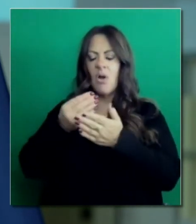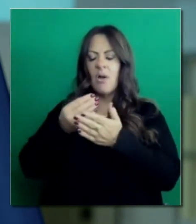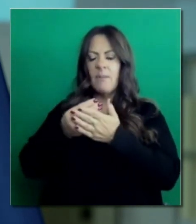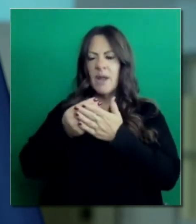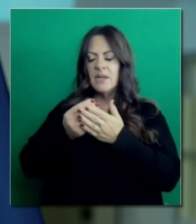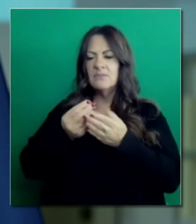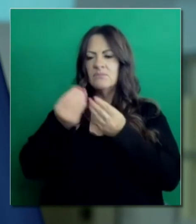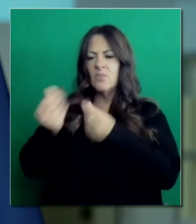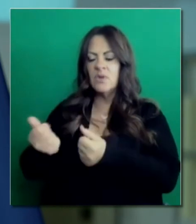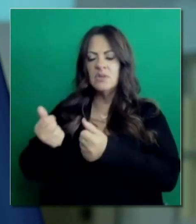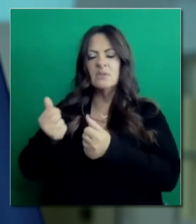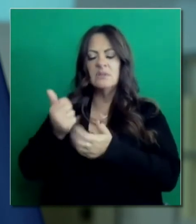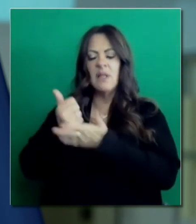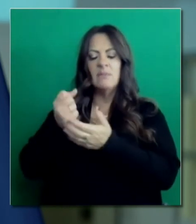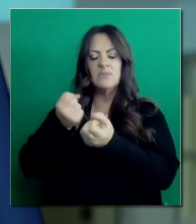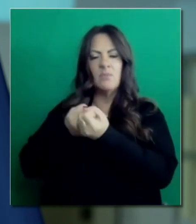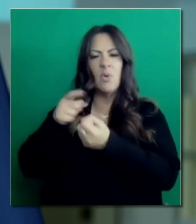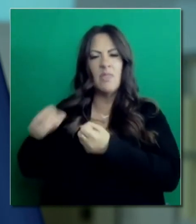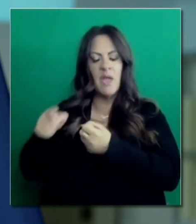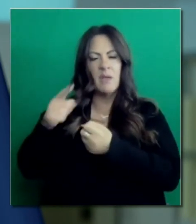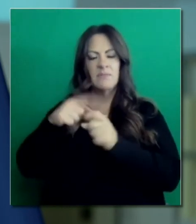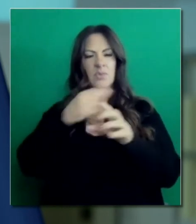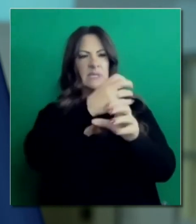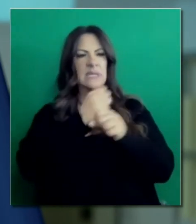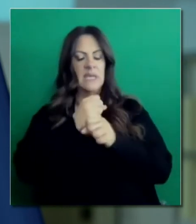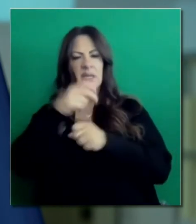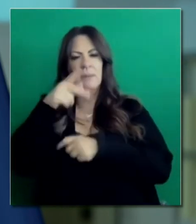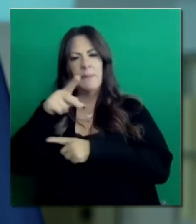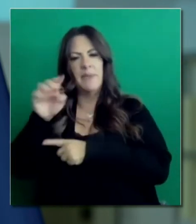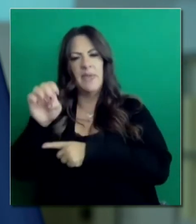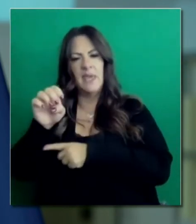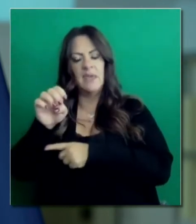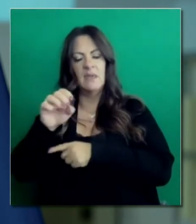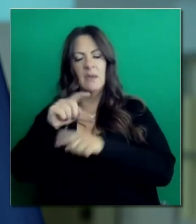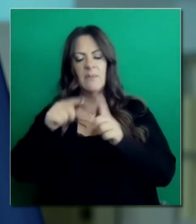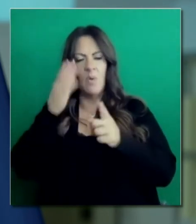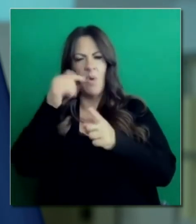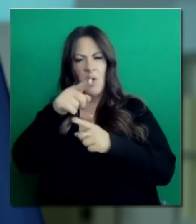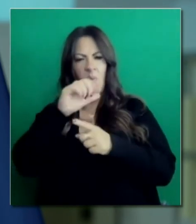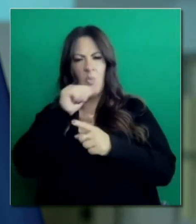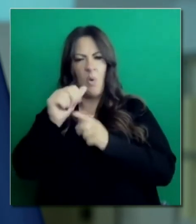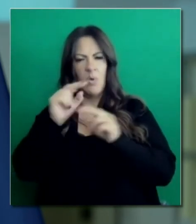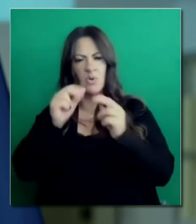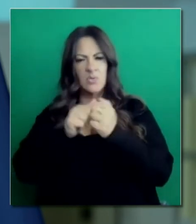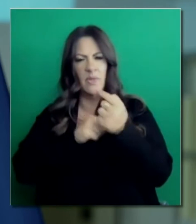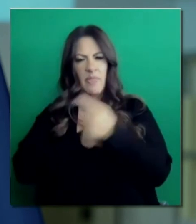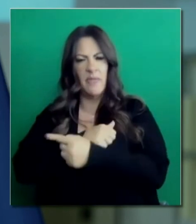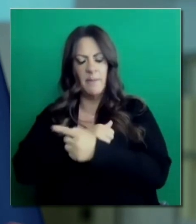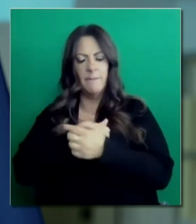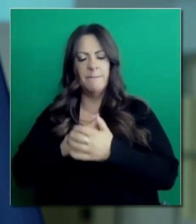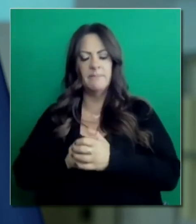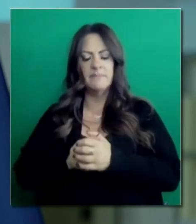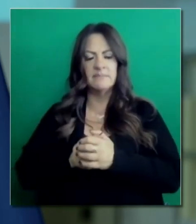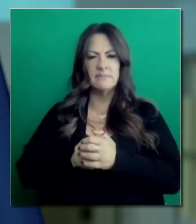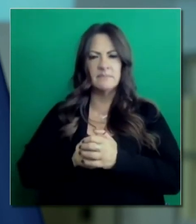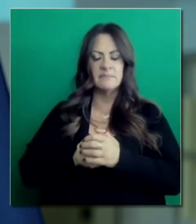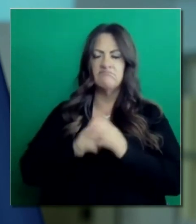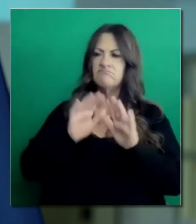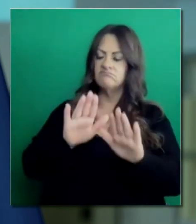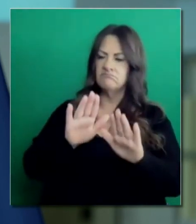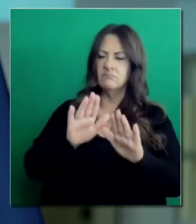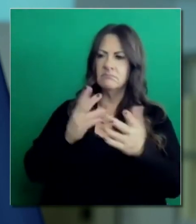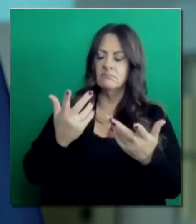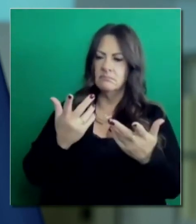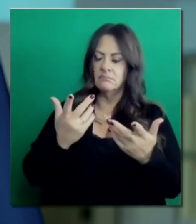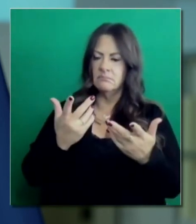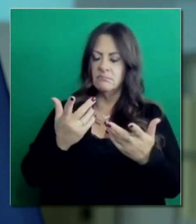pocket. Why won't you come to the table with them on that? Well, first of all, thank you for acknowledging not just what we said, but